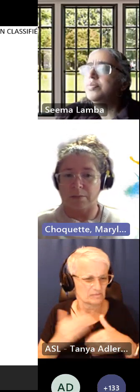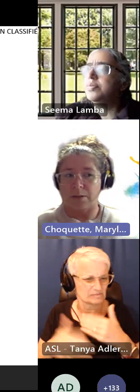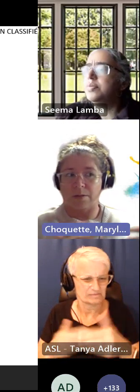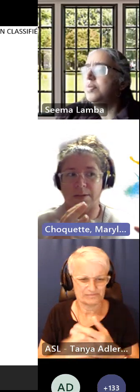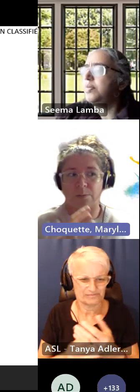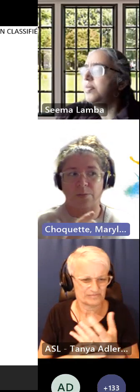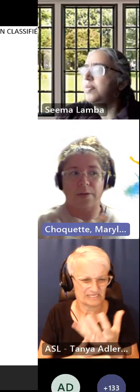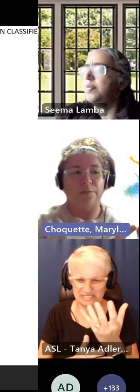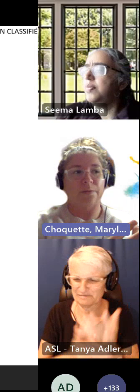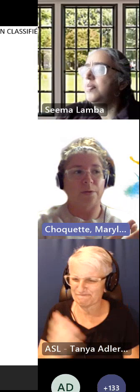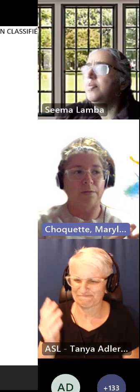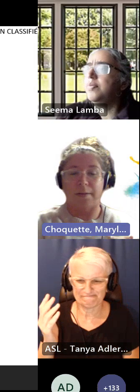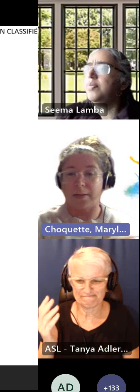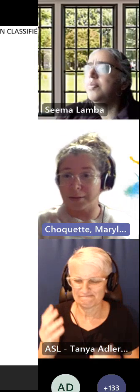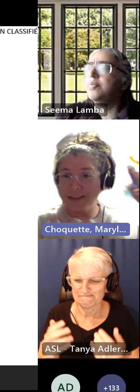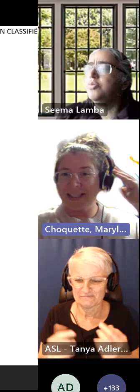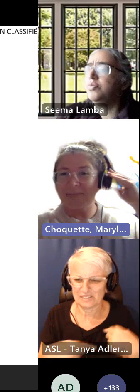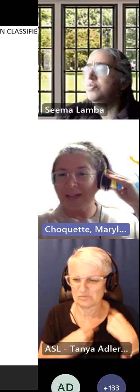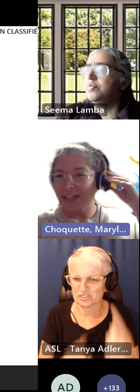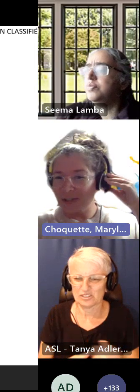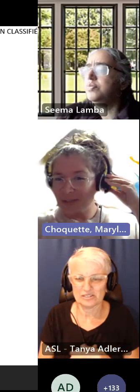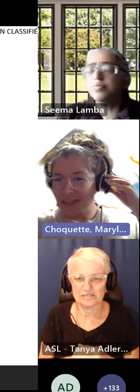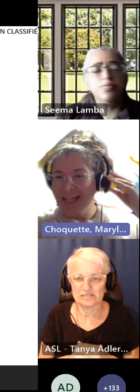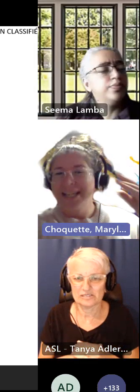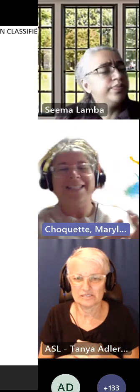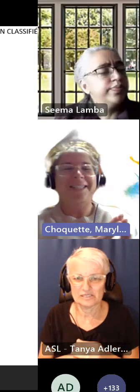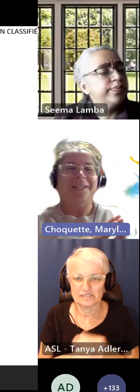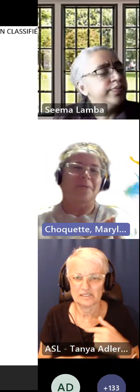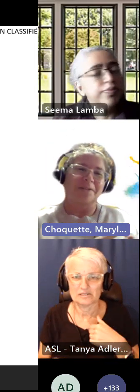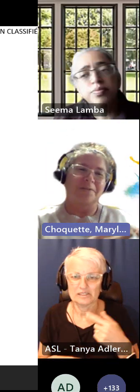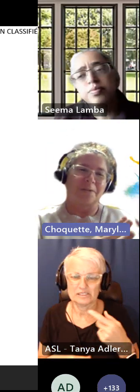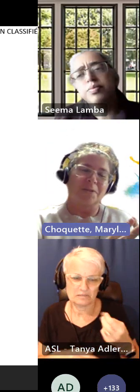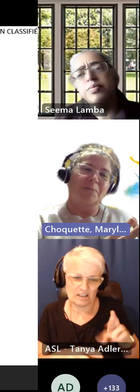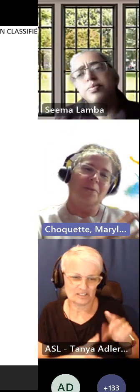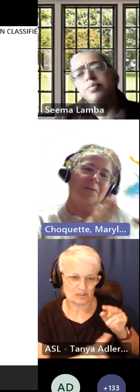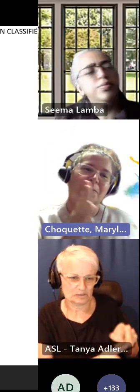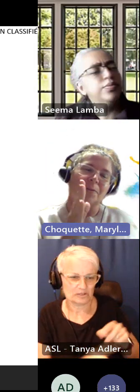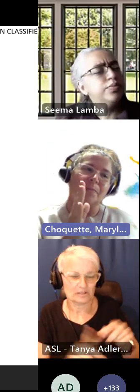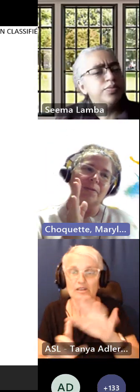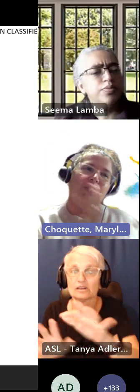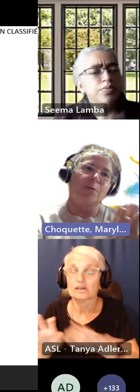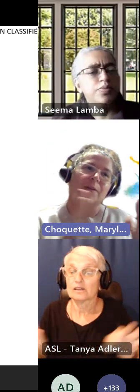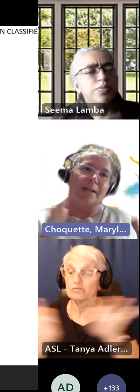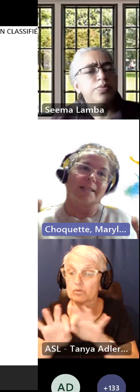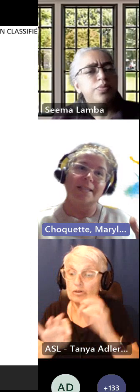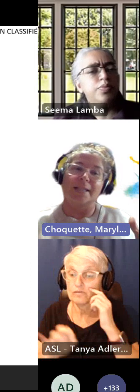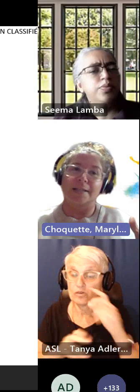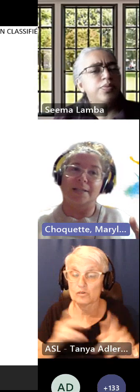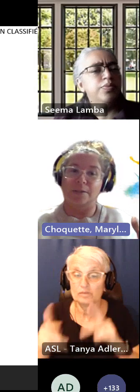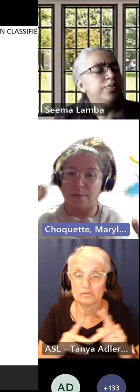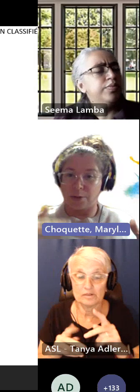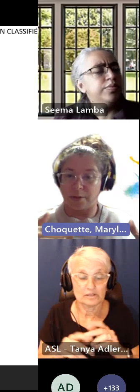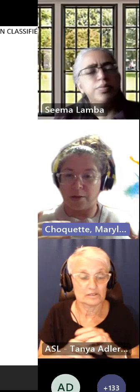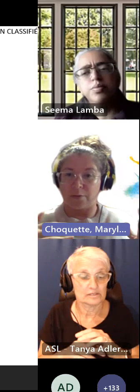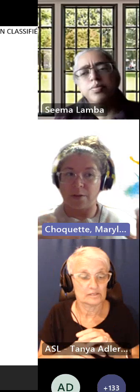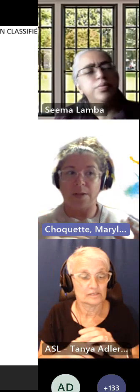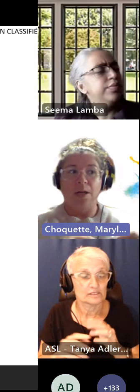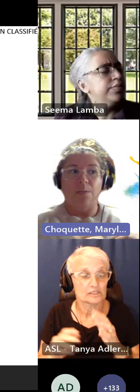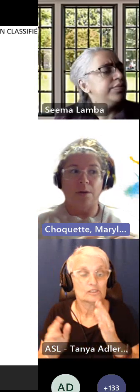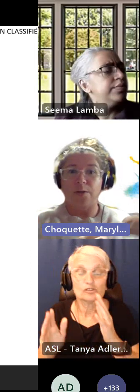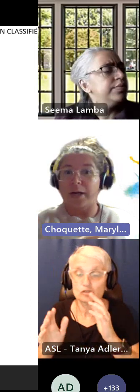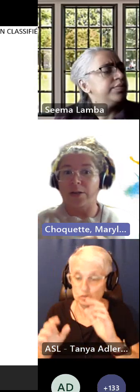really, it's important for, and then that's my HR spin. It's important for people to do plans, yes, to measure